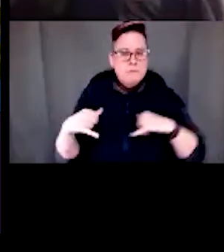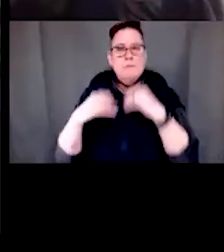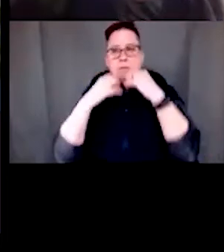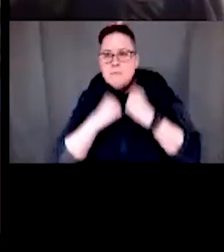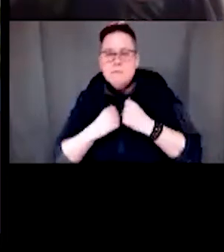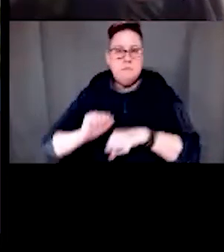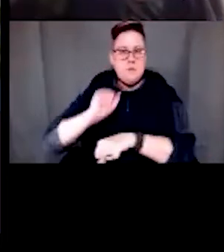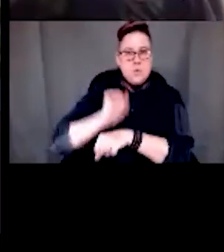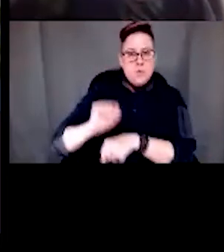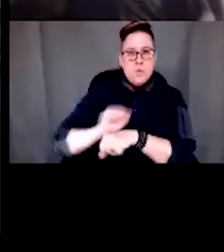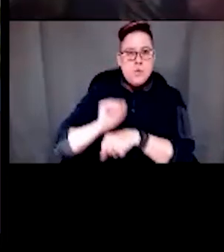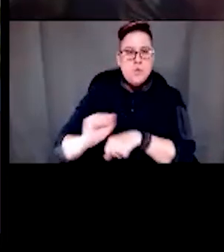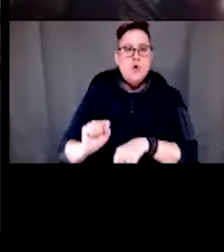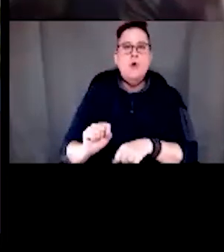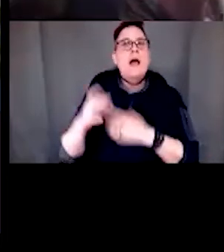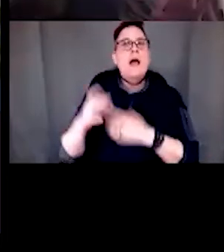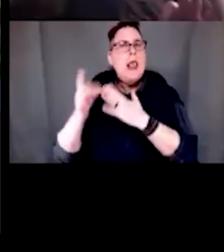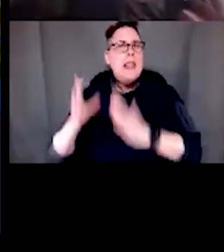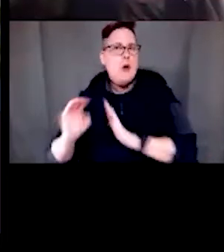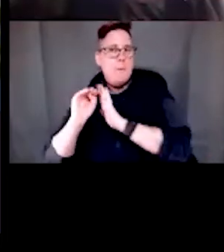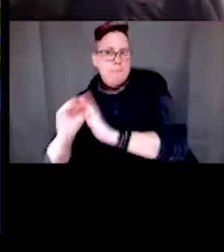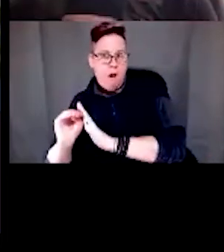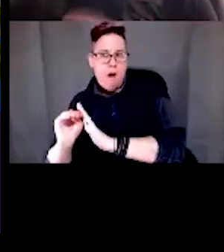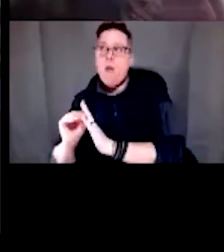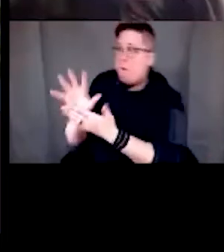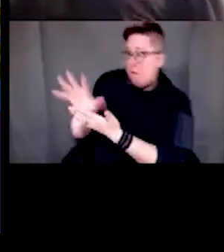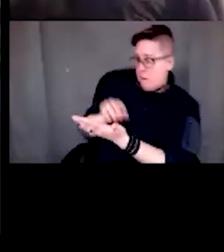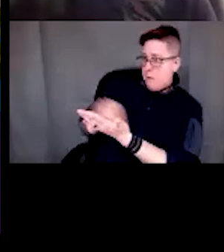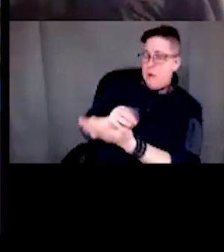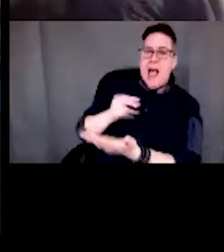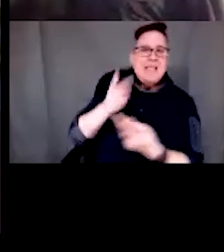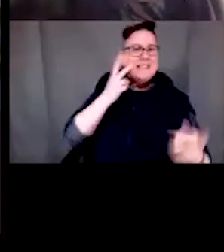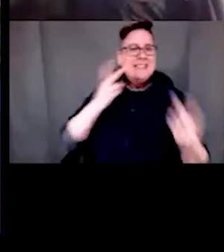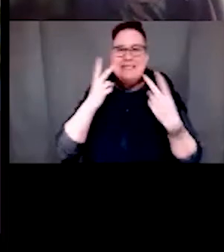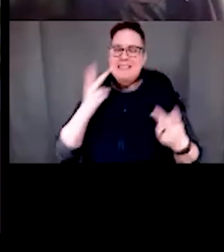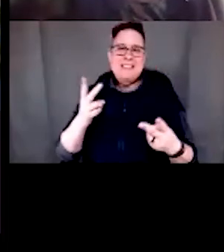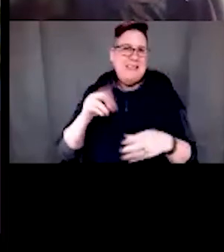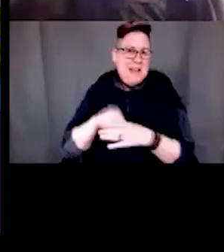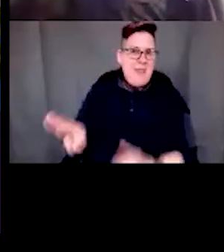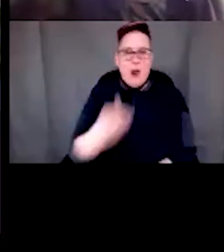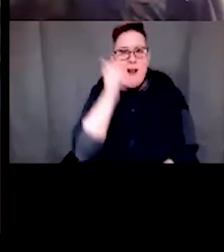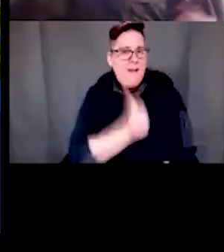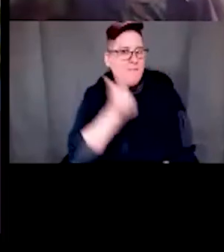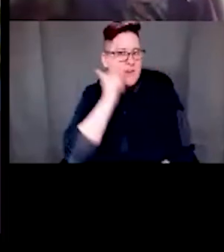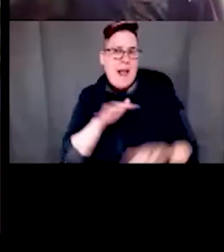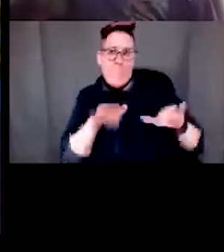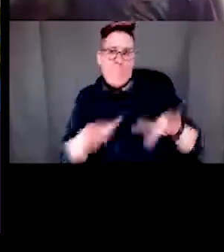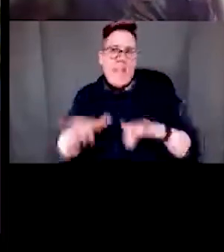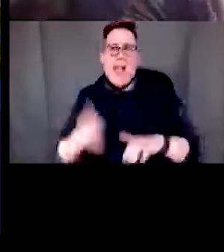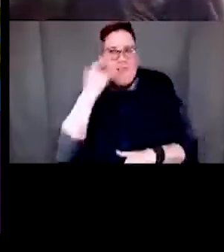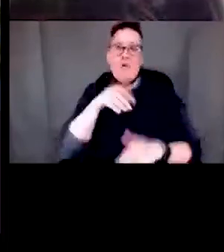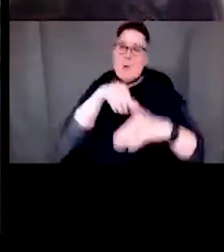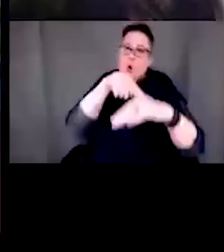that are that's modeled by leaders and that can be seen in routine daily behavior. You just walk